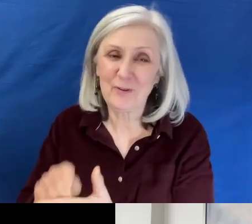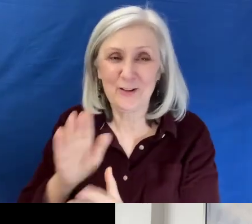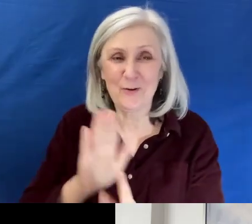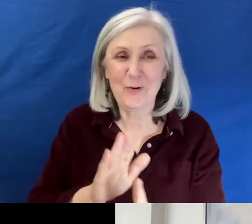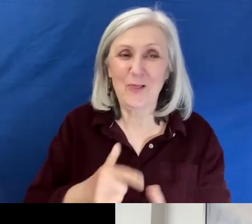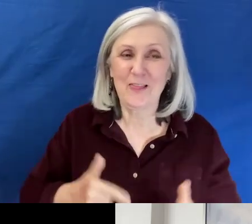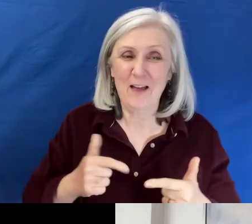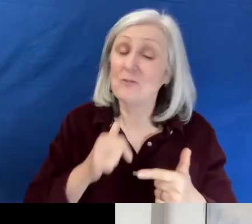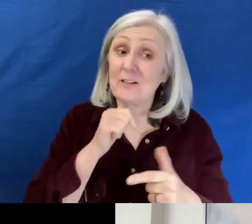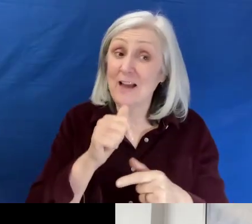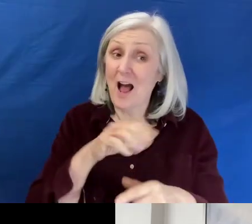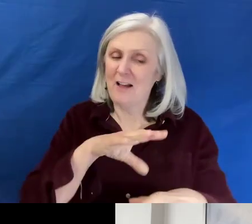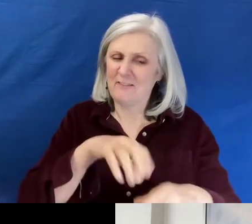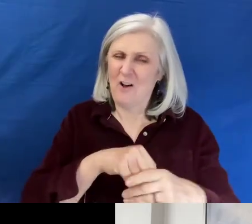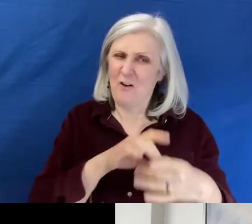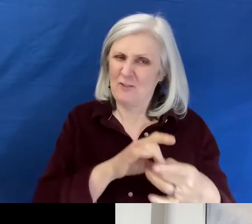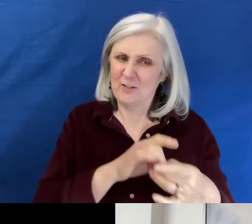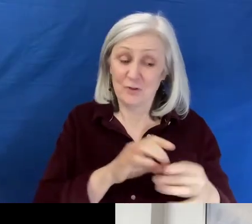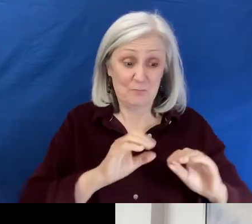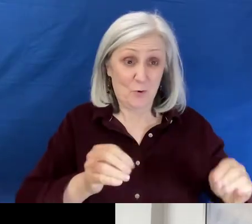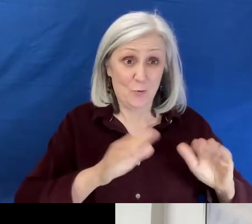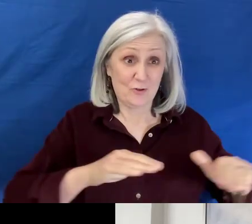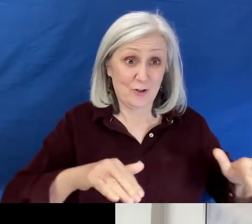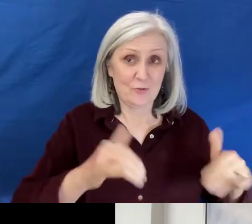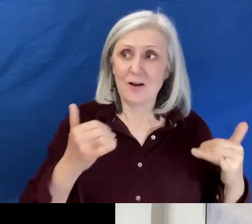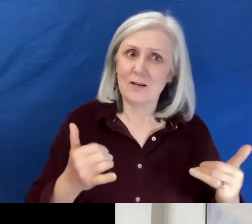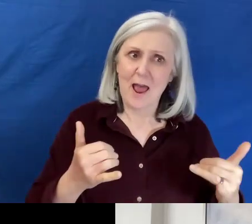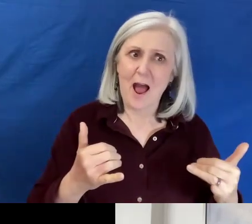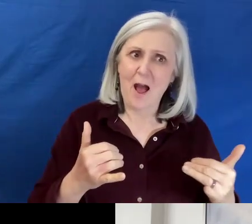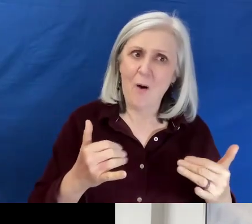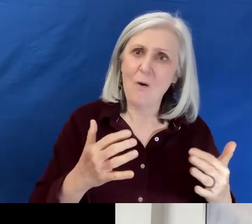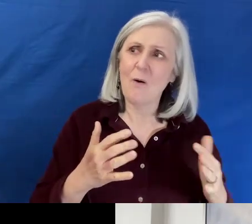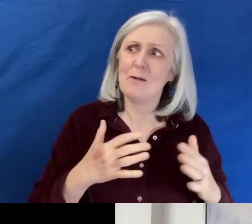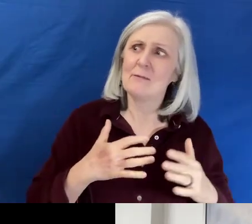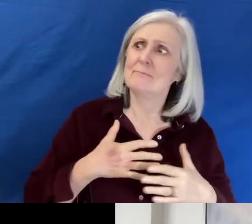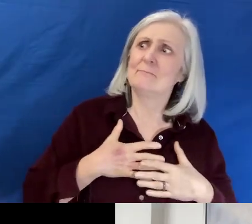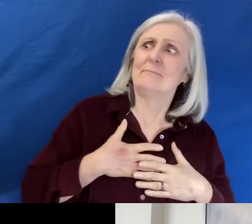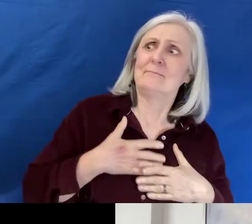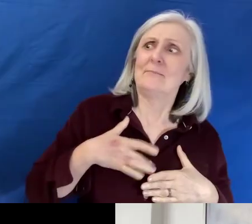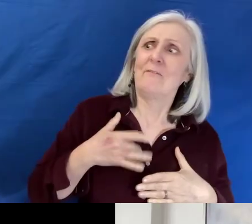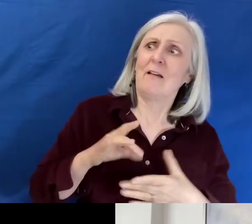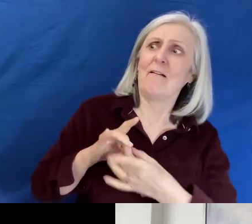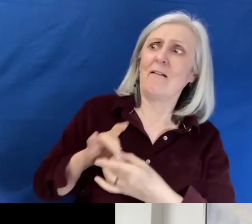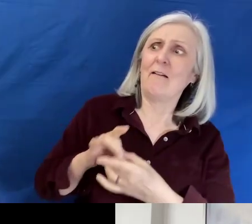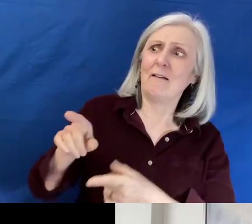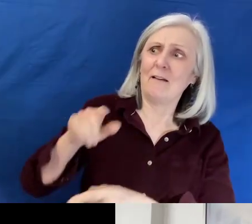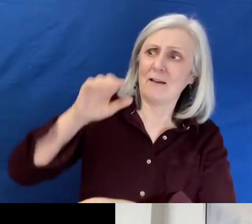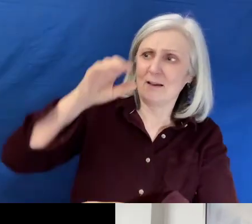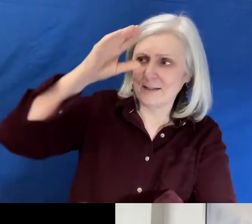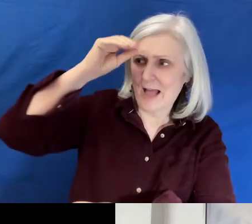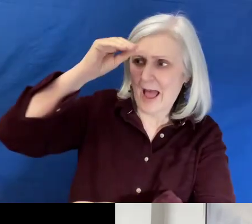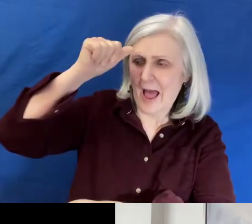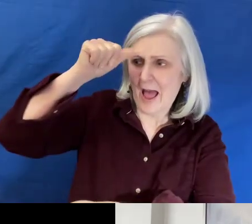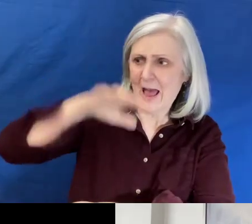in a relationship, she doesn't have children, and now she finds herself, having feelings for a guy and also taking care of children in